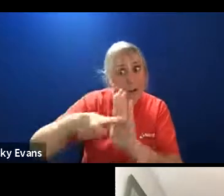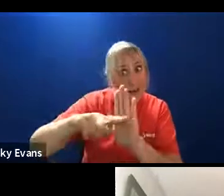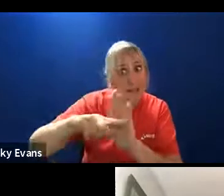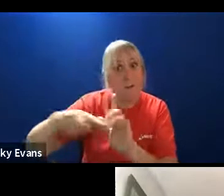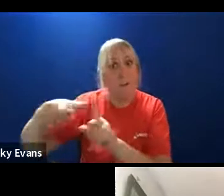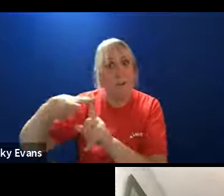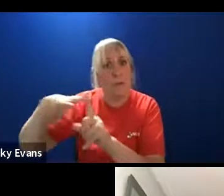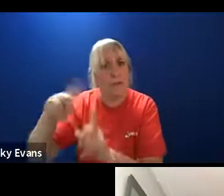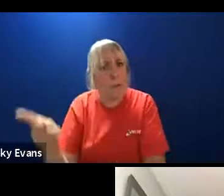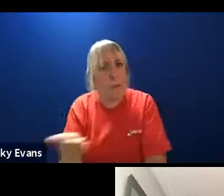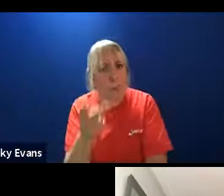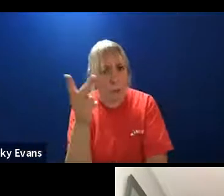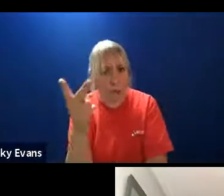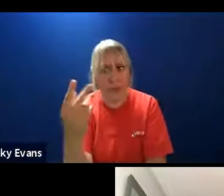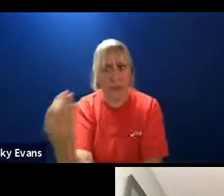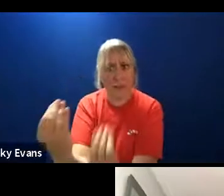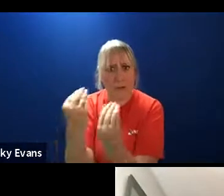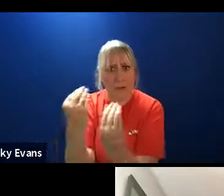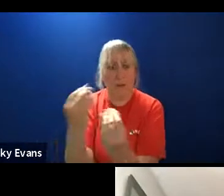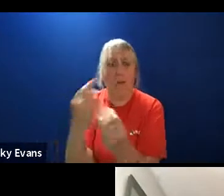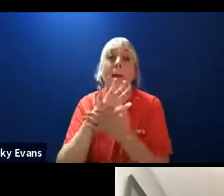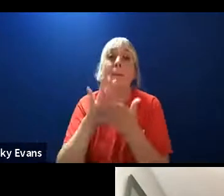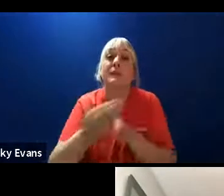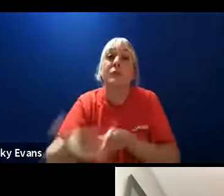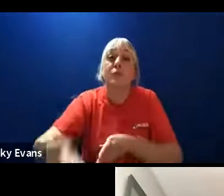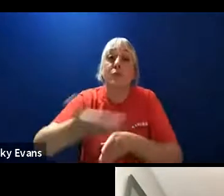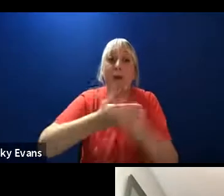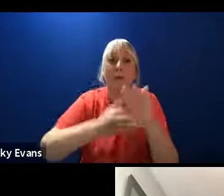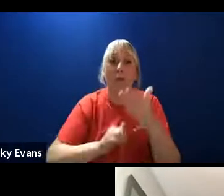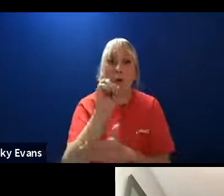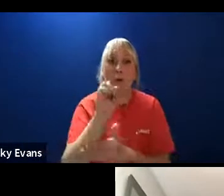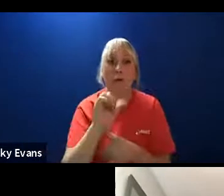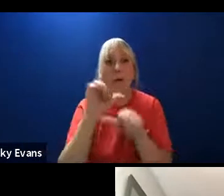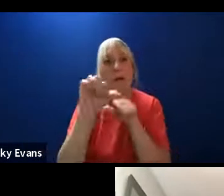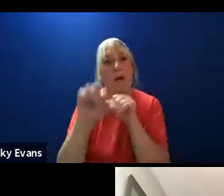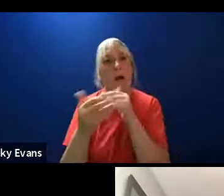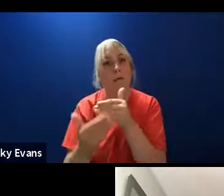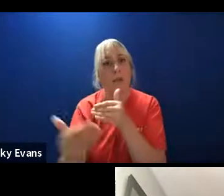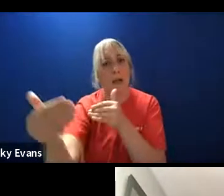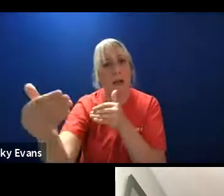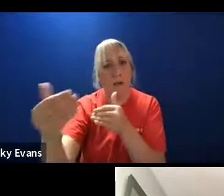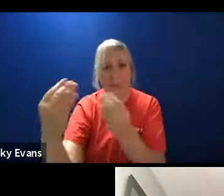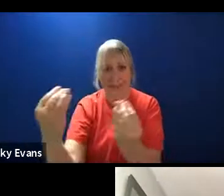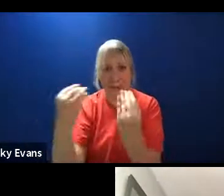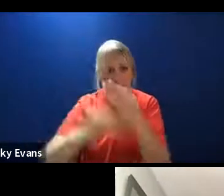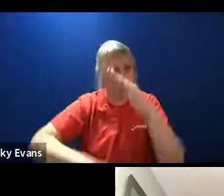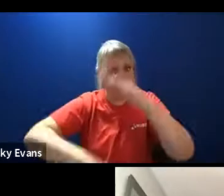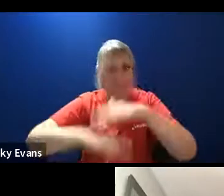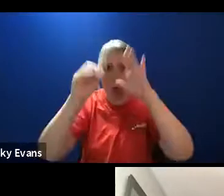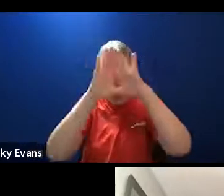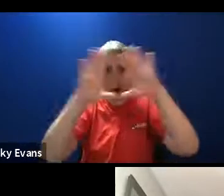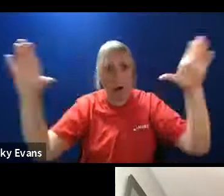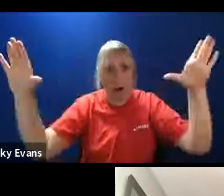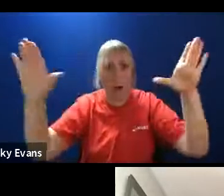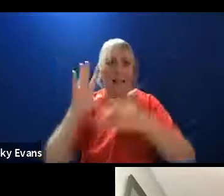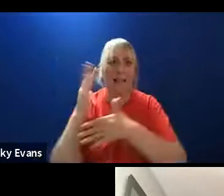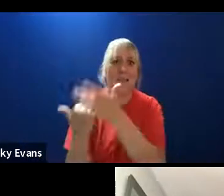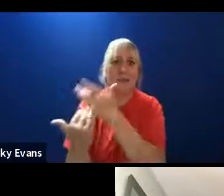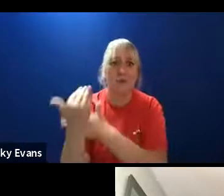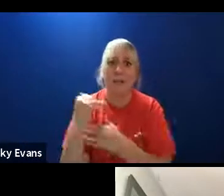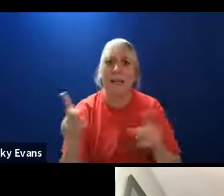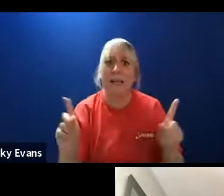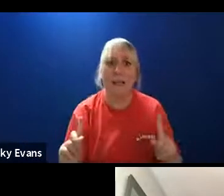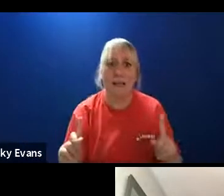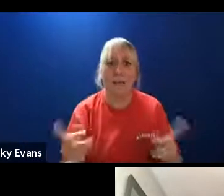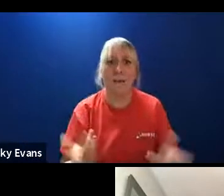both in the pre-revolutionary period and since the Cuban Revolution? So is it a truly critical history that the